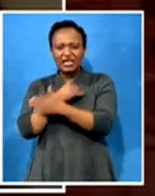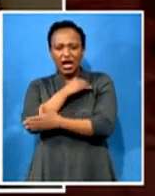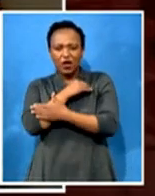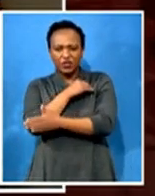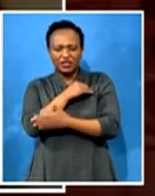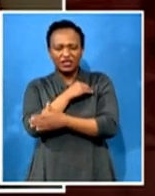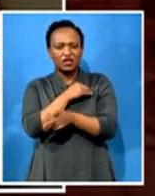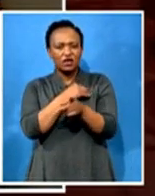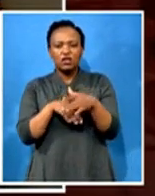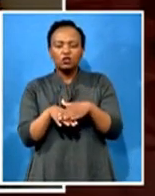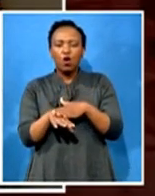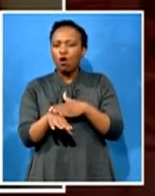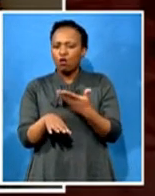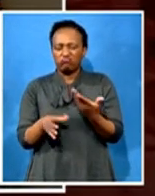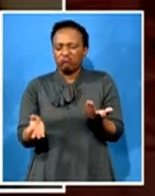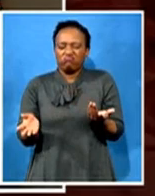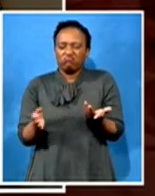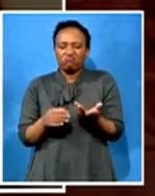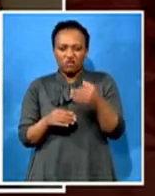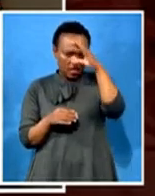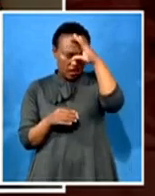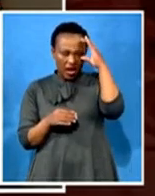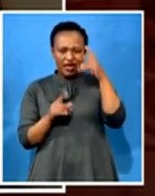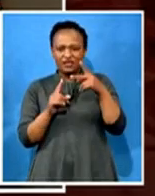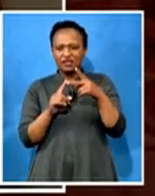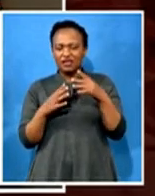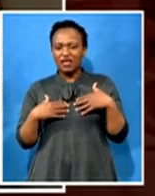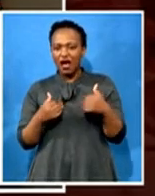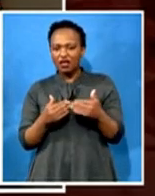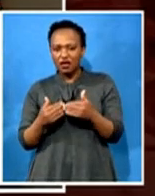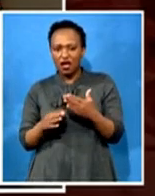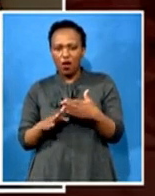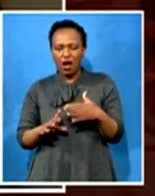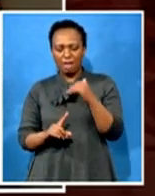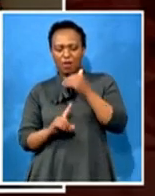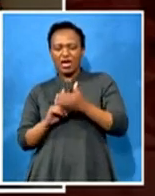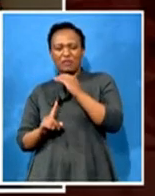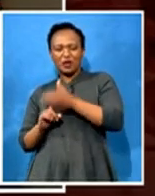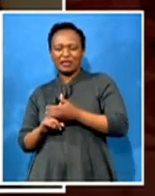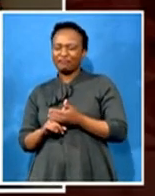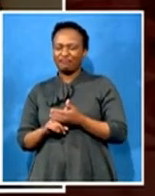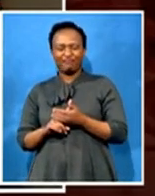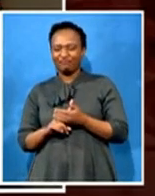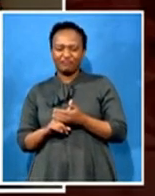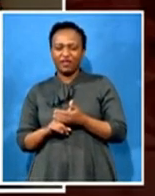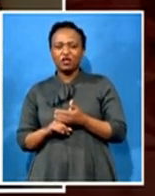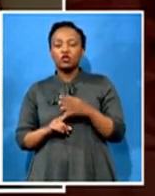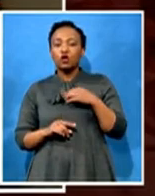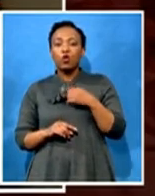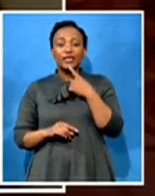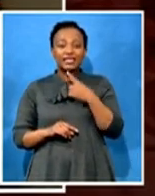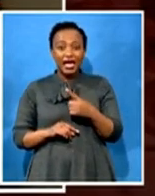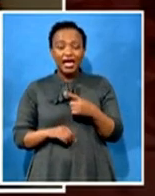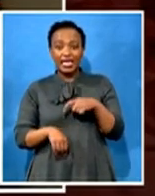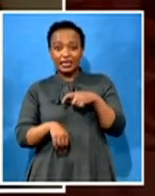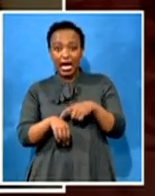the protection of nurses and health workers. And that's why we're saying when a vaccine becomes available, we all hope that that's soon, but when we have a safe